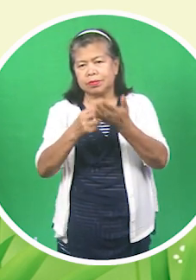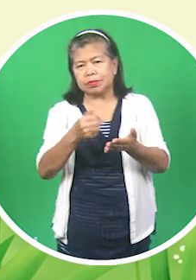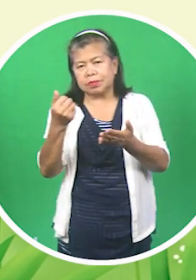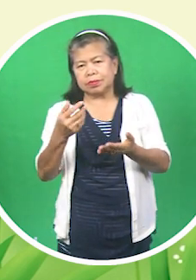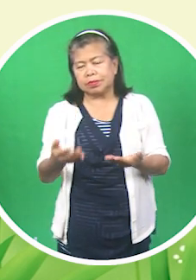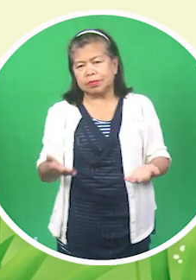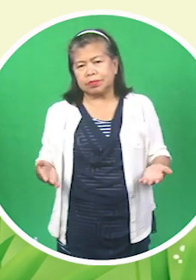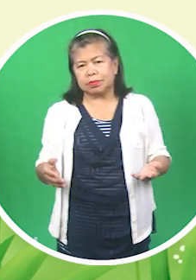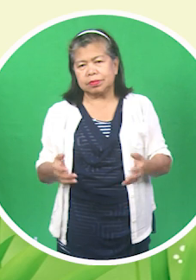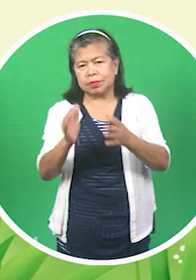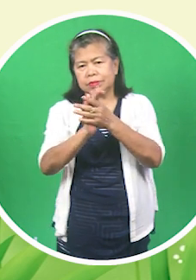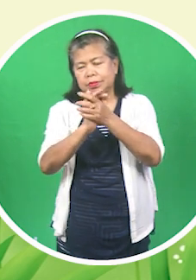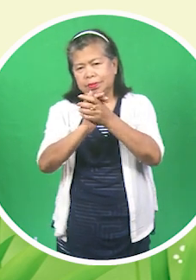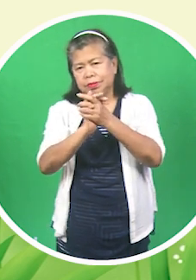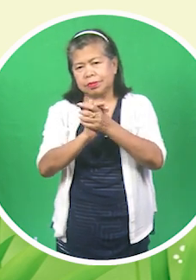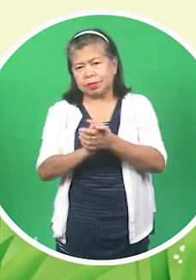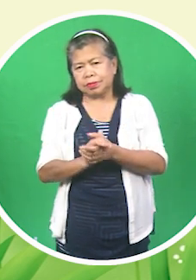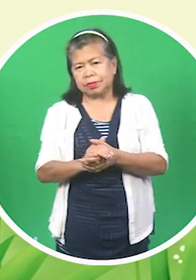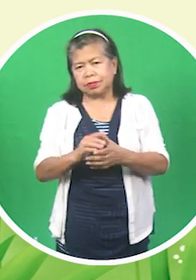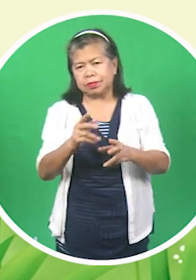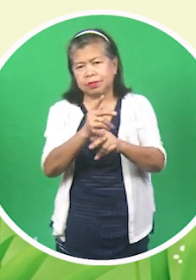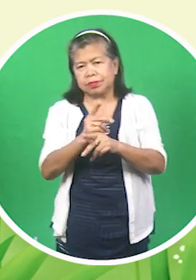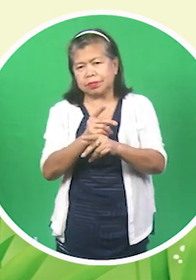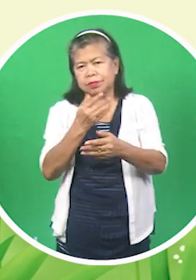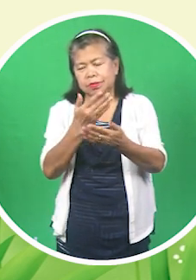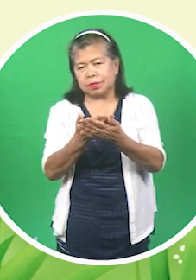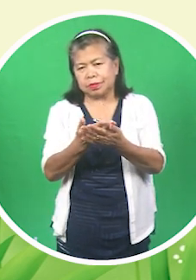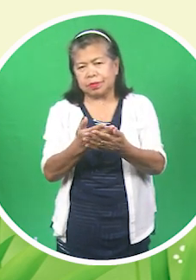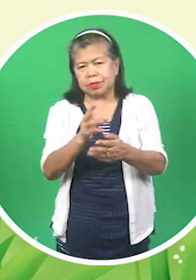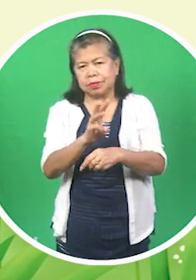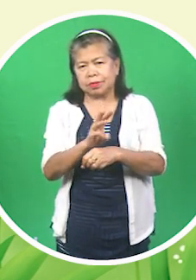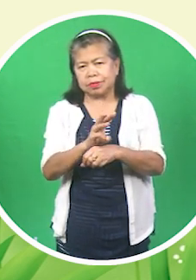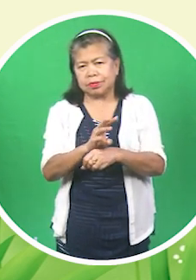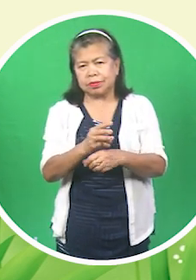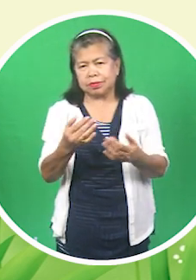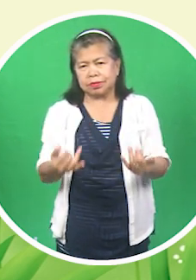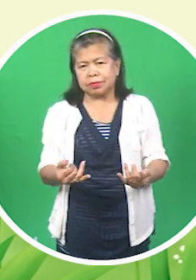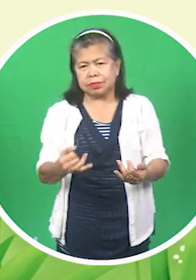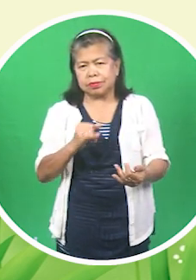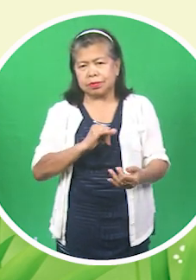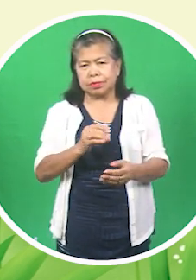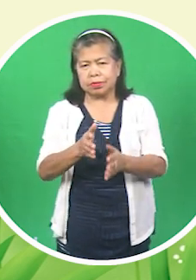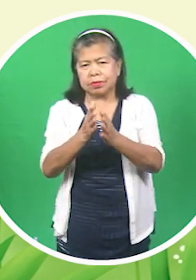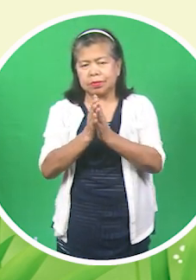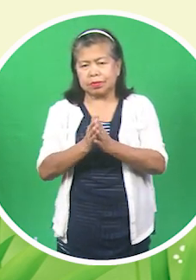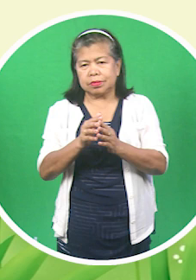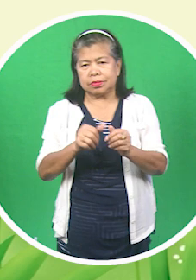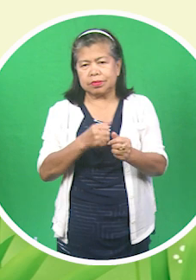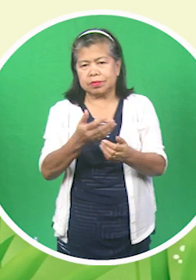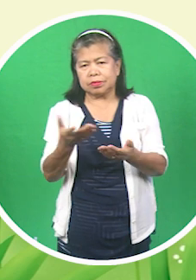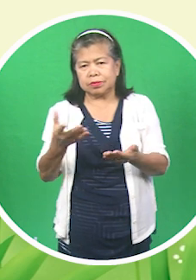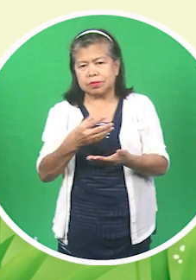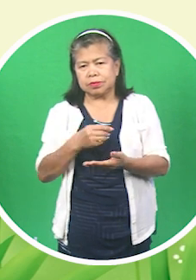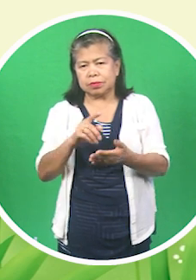help other kids, then congratulations! Keep up the good work! Now, if you were to ask God